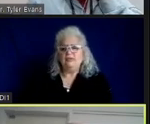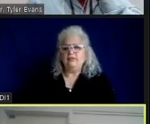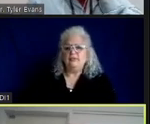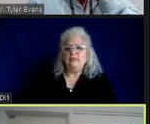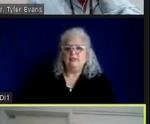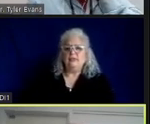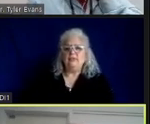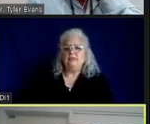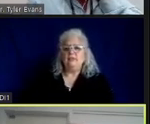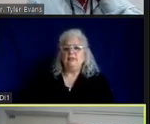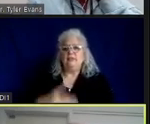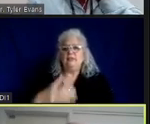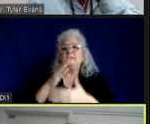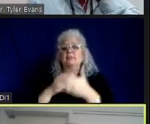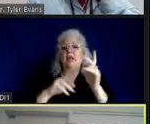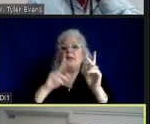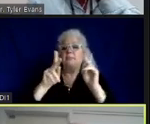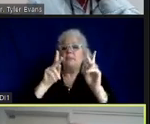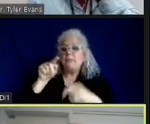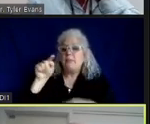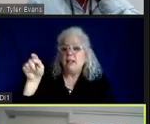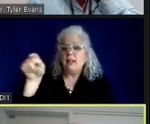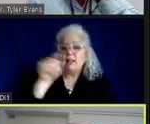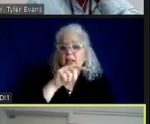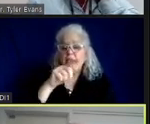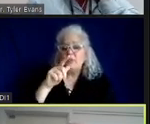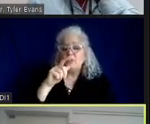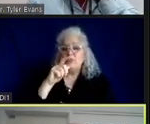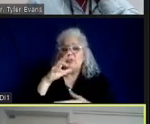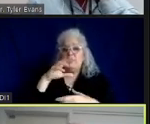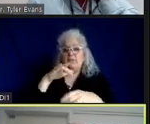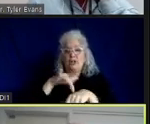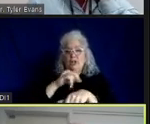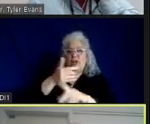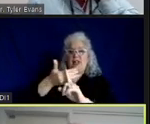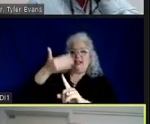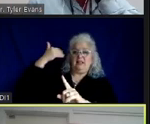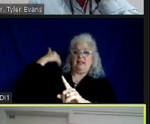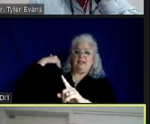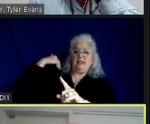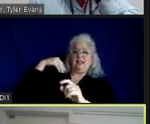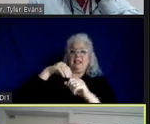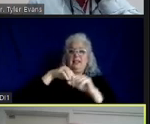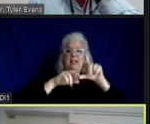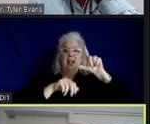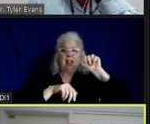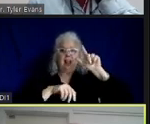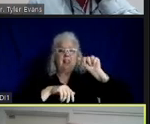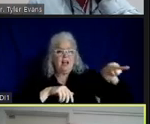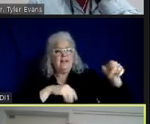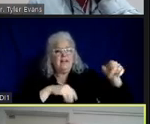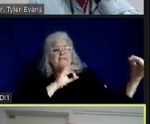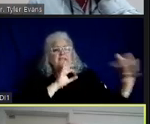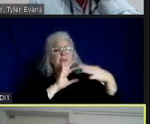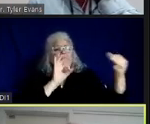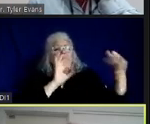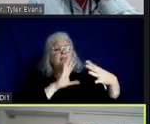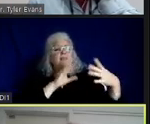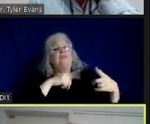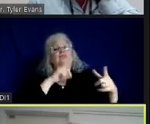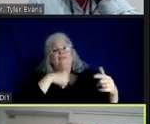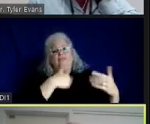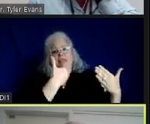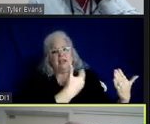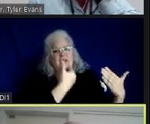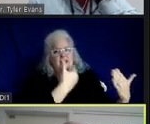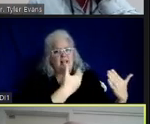vaccination because they qualified for 1A, and really have taken in considerations to again, integrating our vaccine